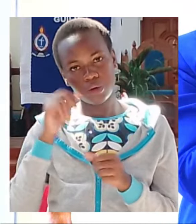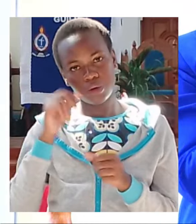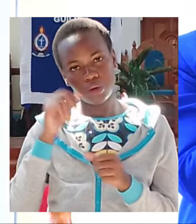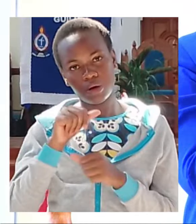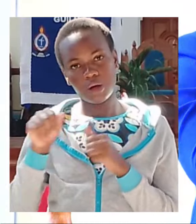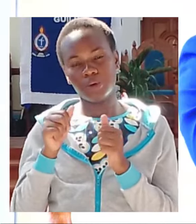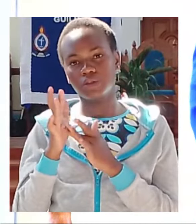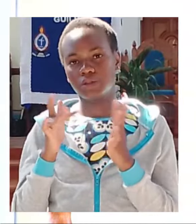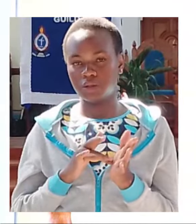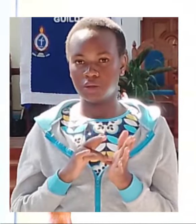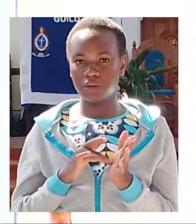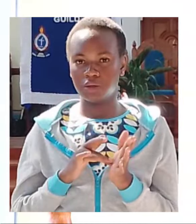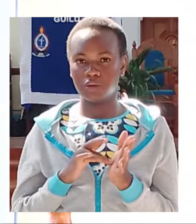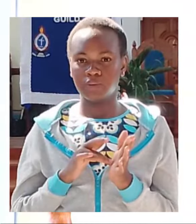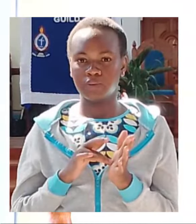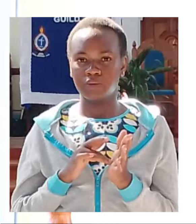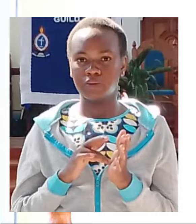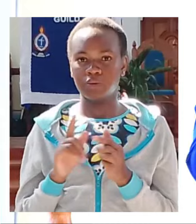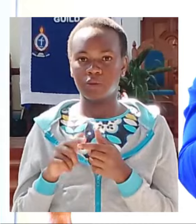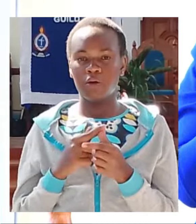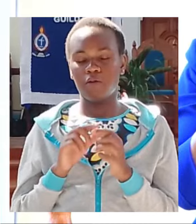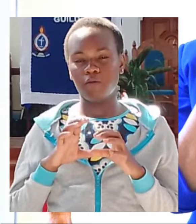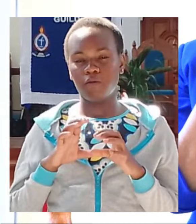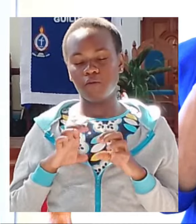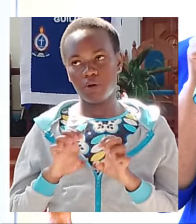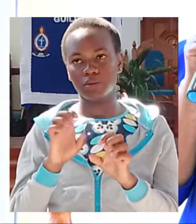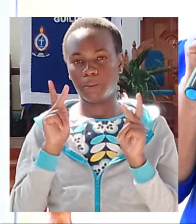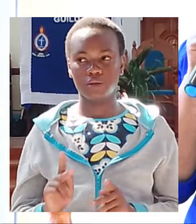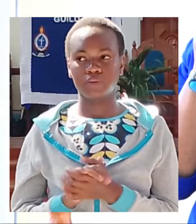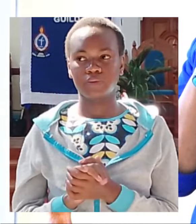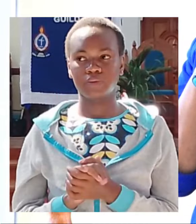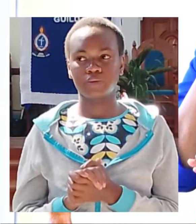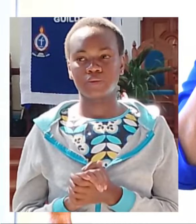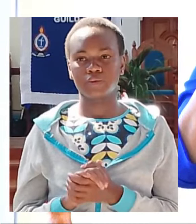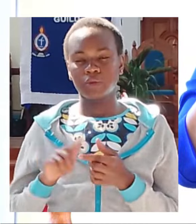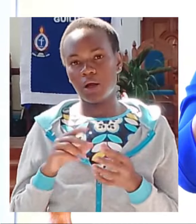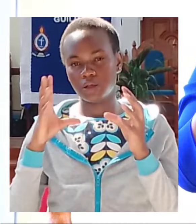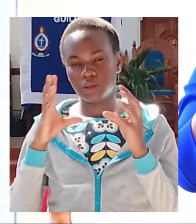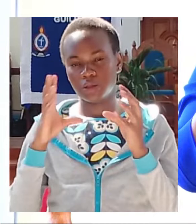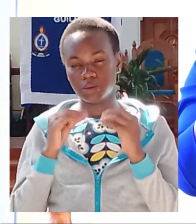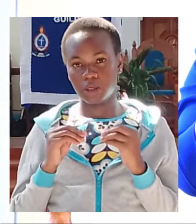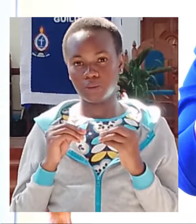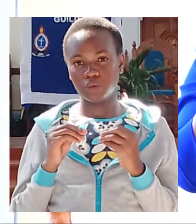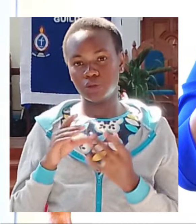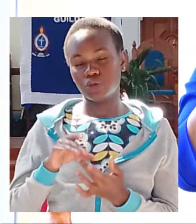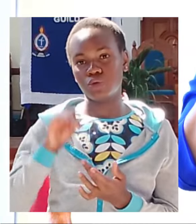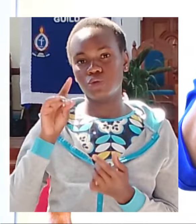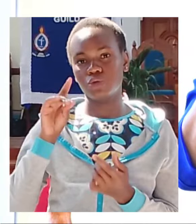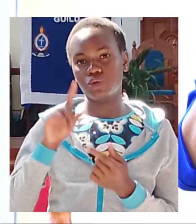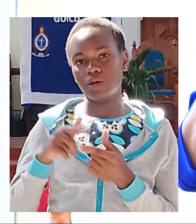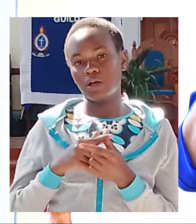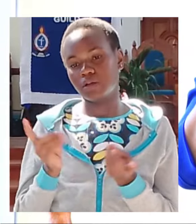God doesn't force anyone. And he allows you to choose from all the